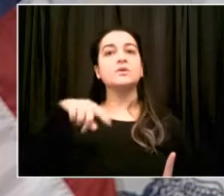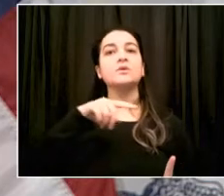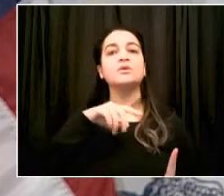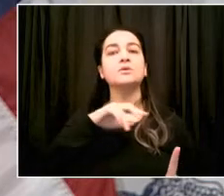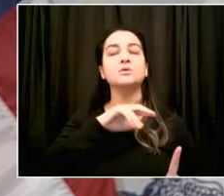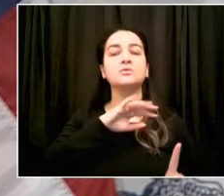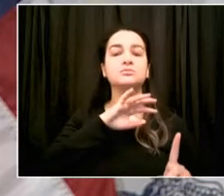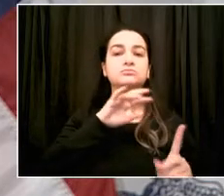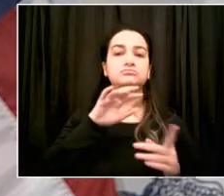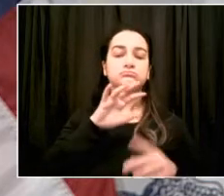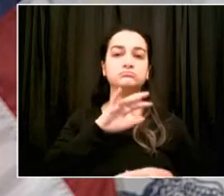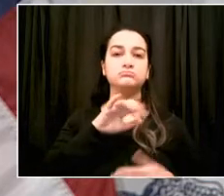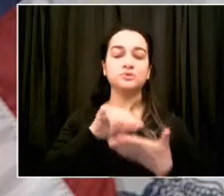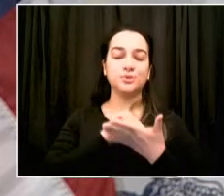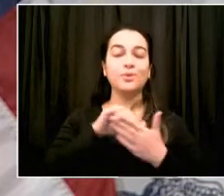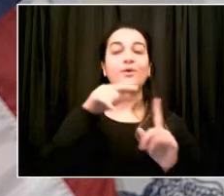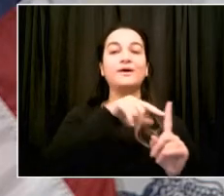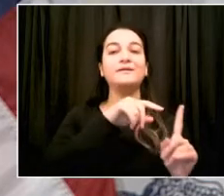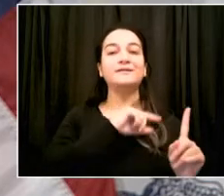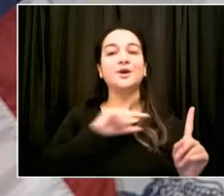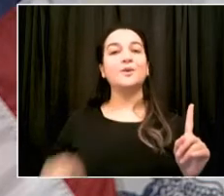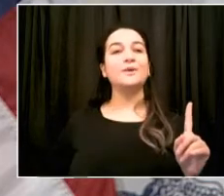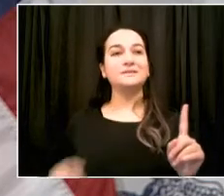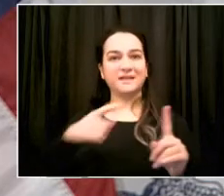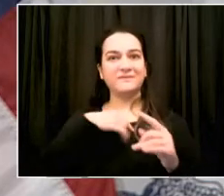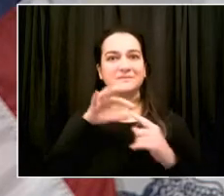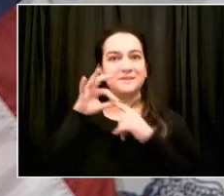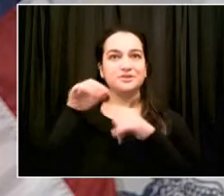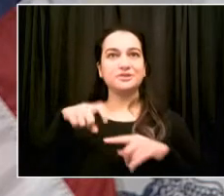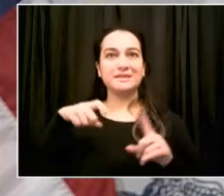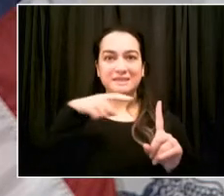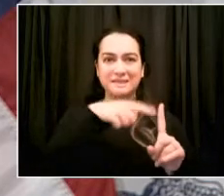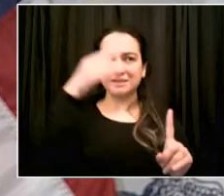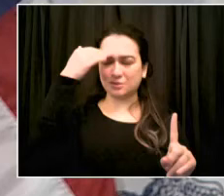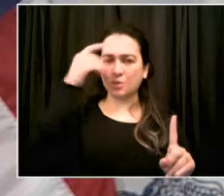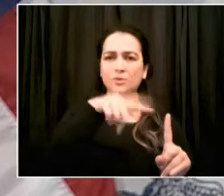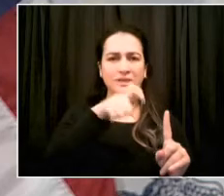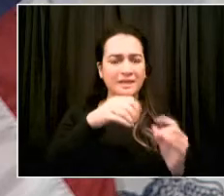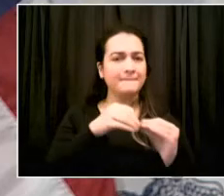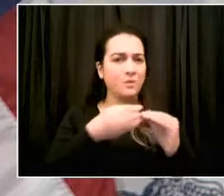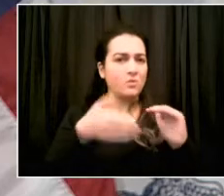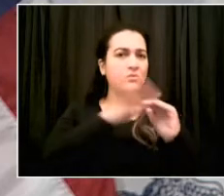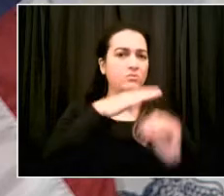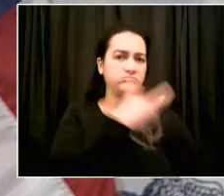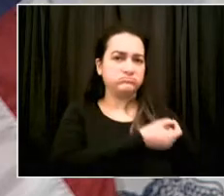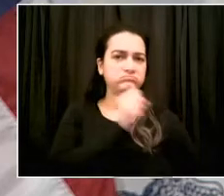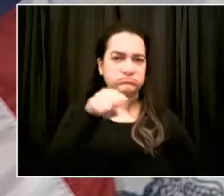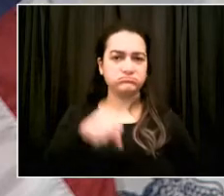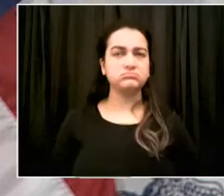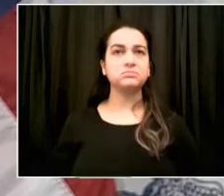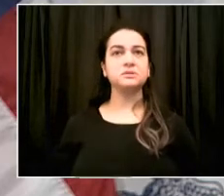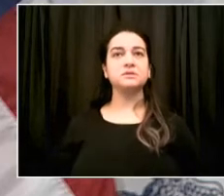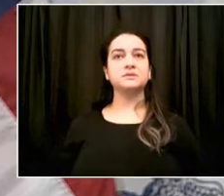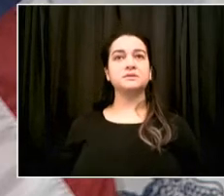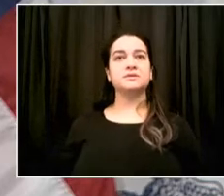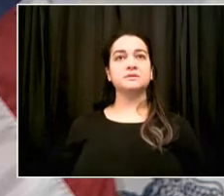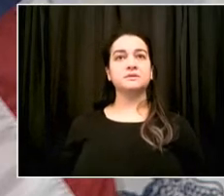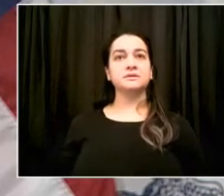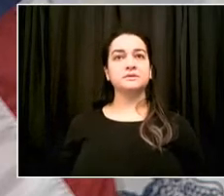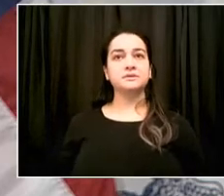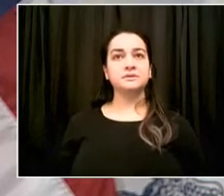Just to follow up, you know, you said that the Bronx location, there's more vaccines there. I guess it's a partnership with the state. So does it